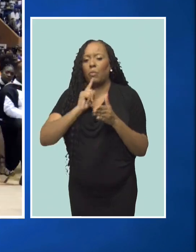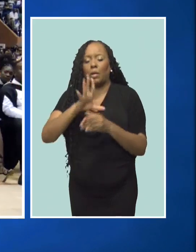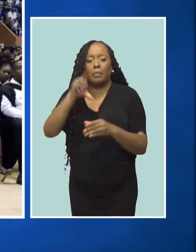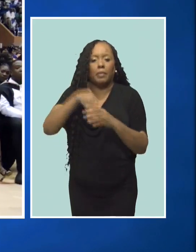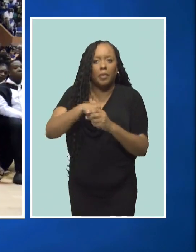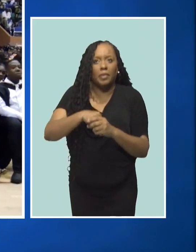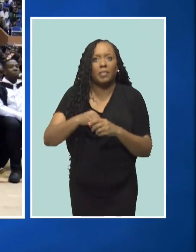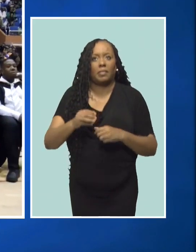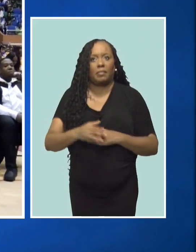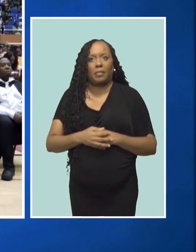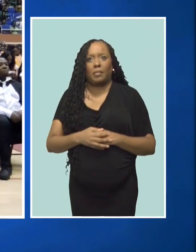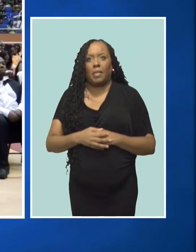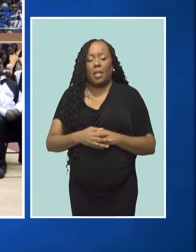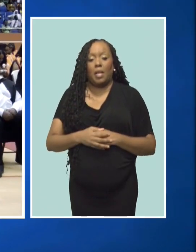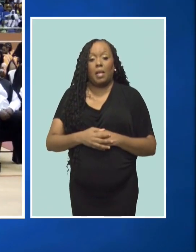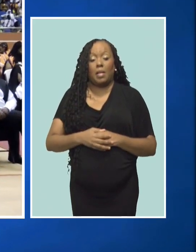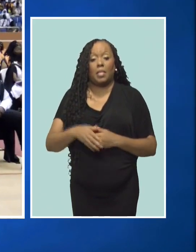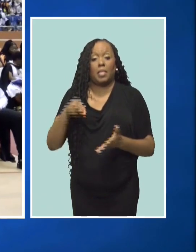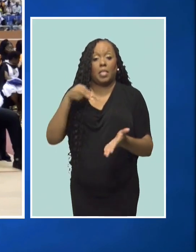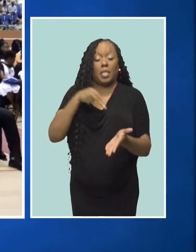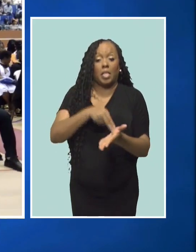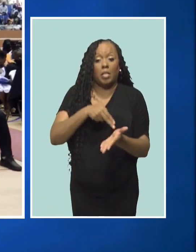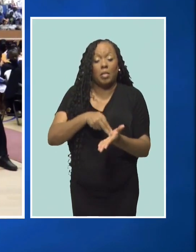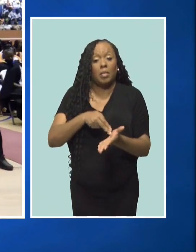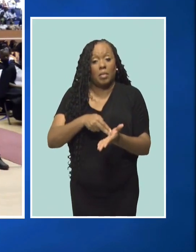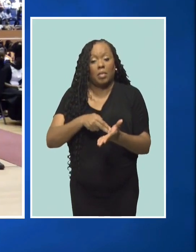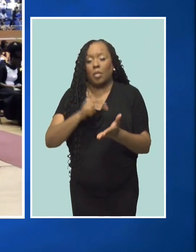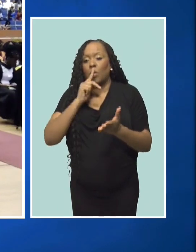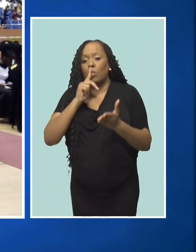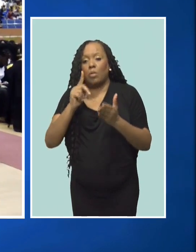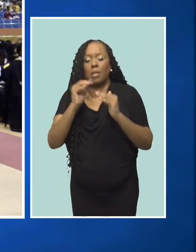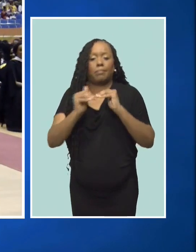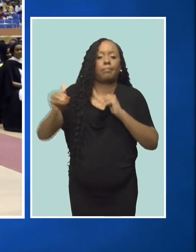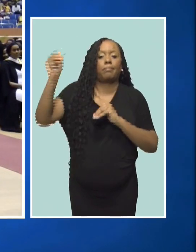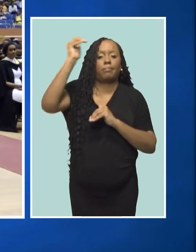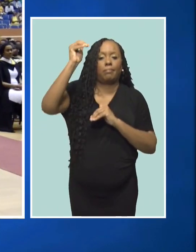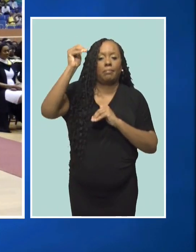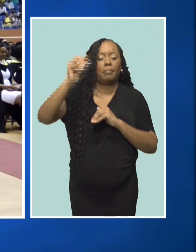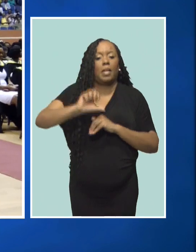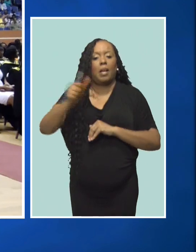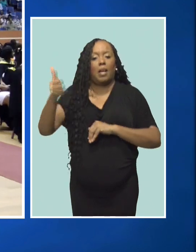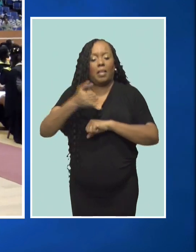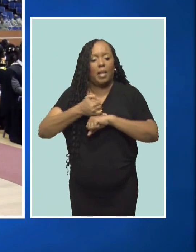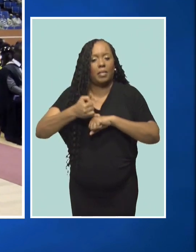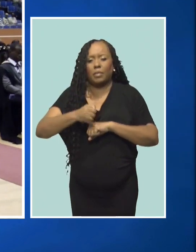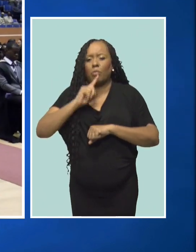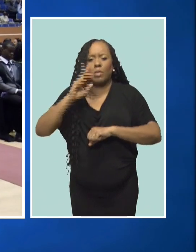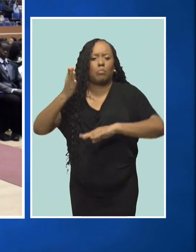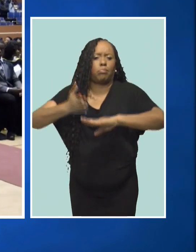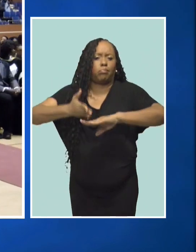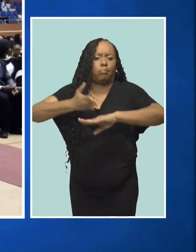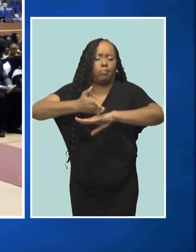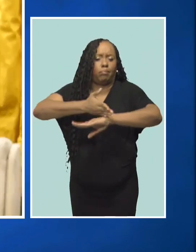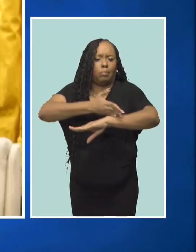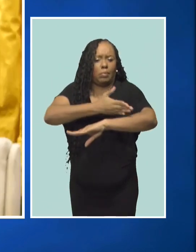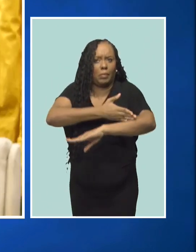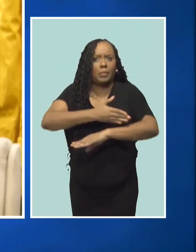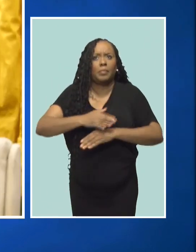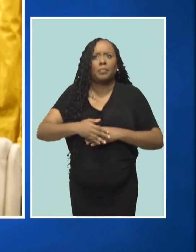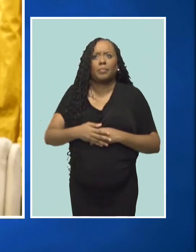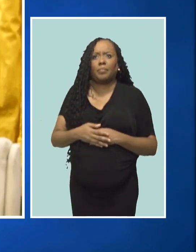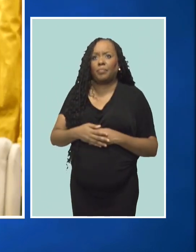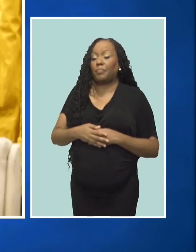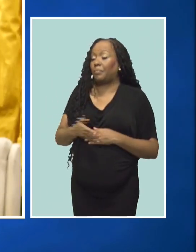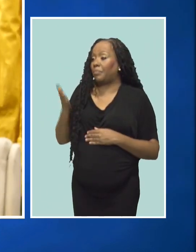nursing cohort has blown away all the other regional countries, and this is a major sign of improvement from the institution. The results